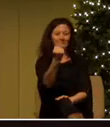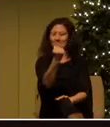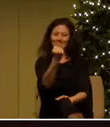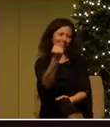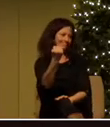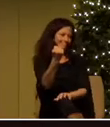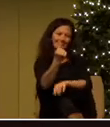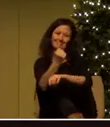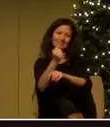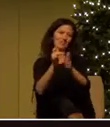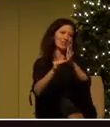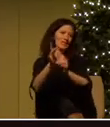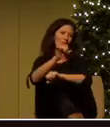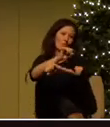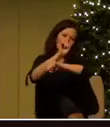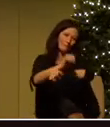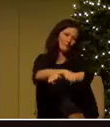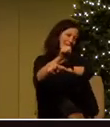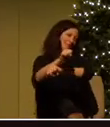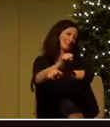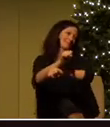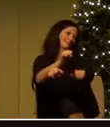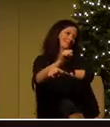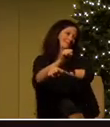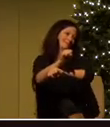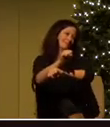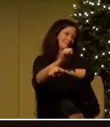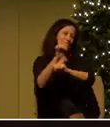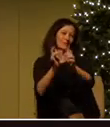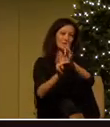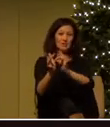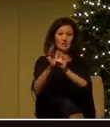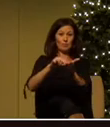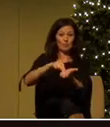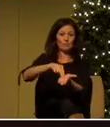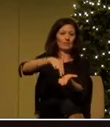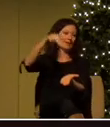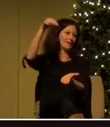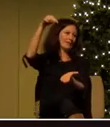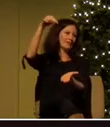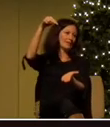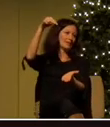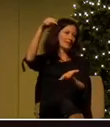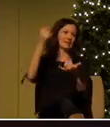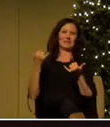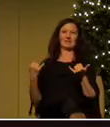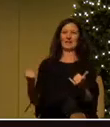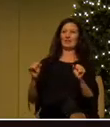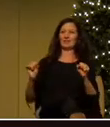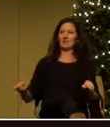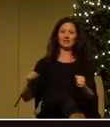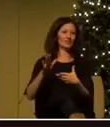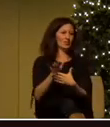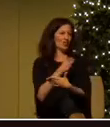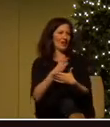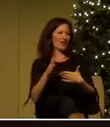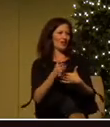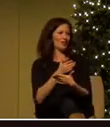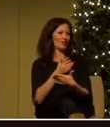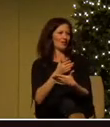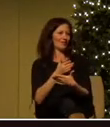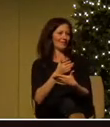And so he's raised. And because of that, we share in that resurrection life. We